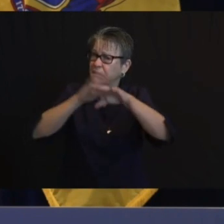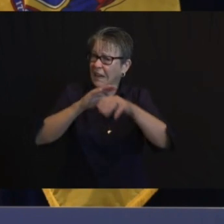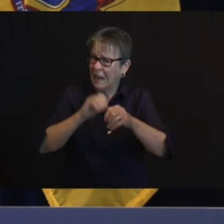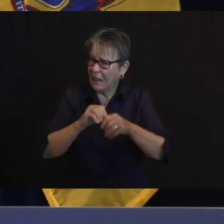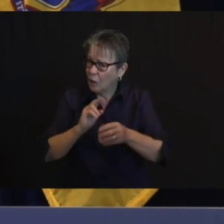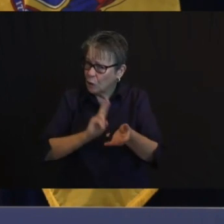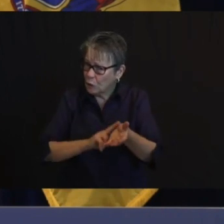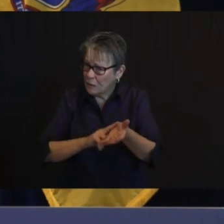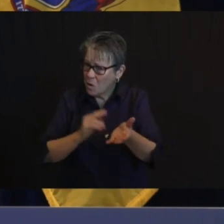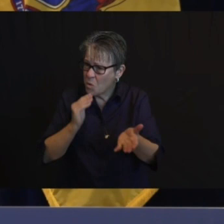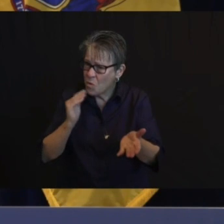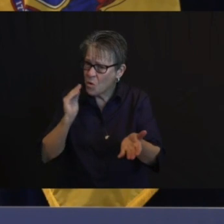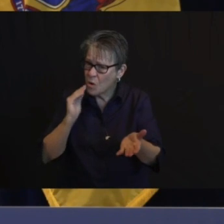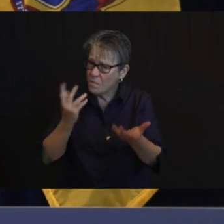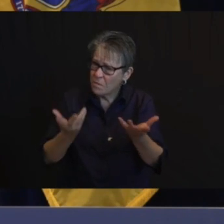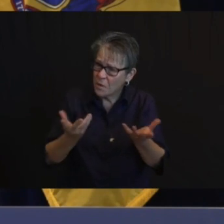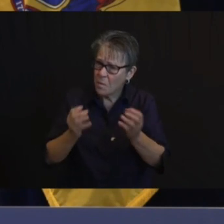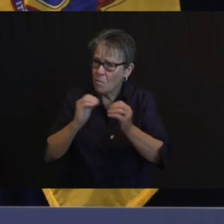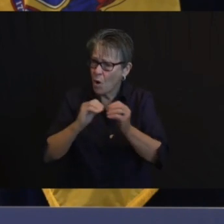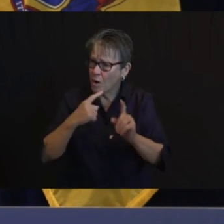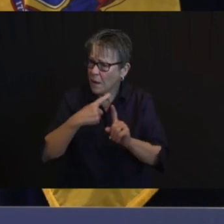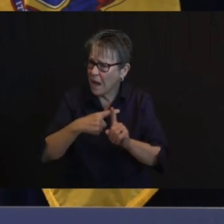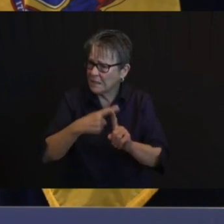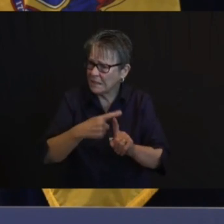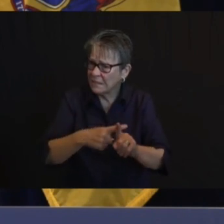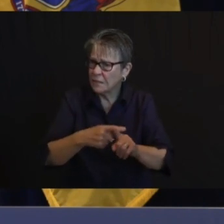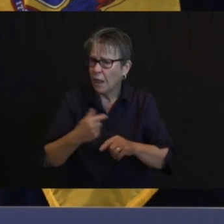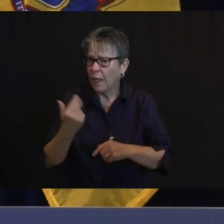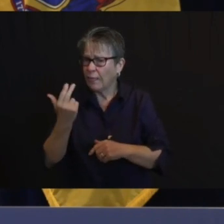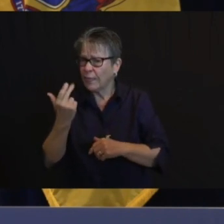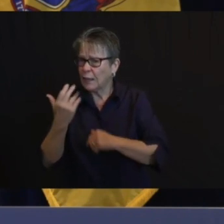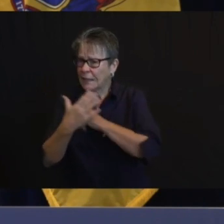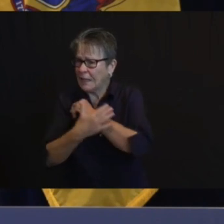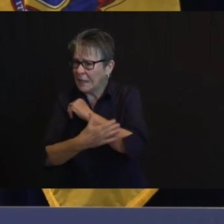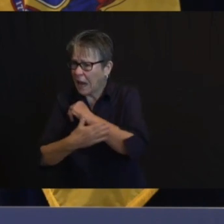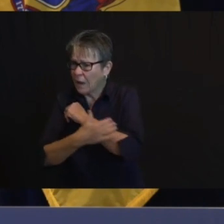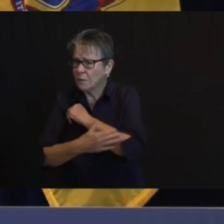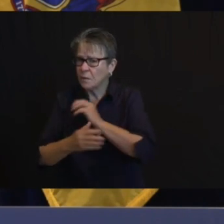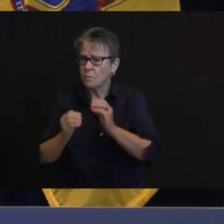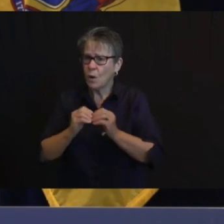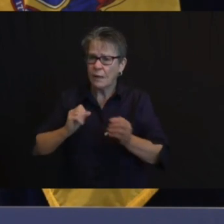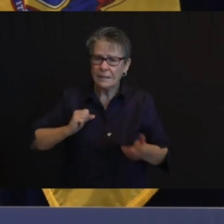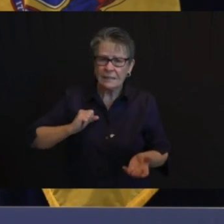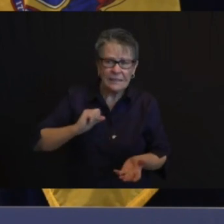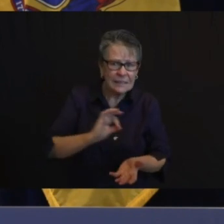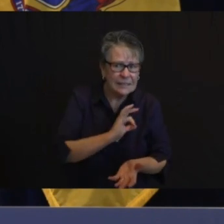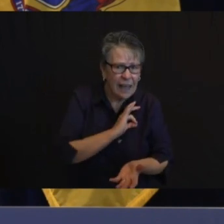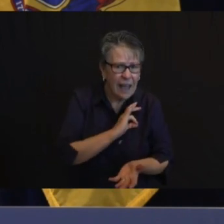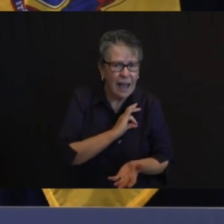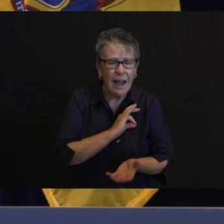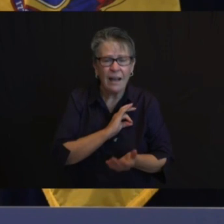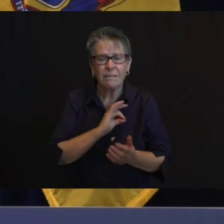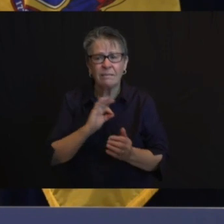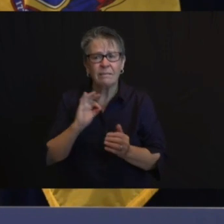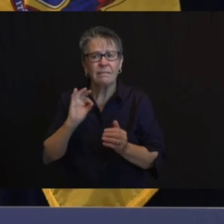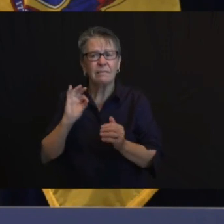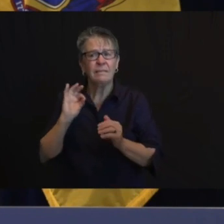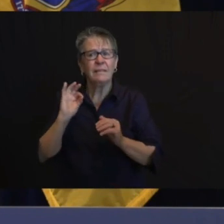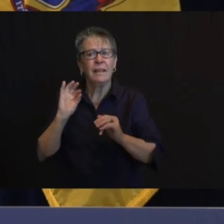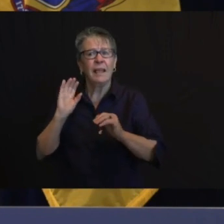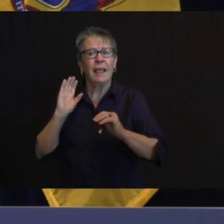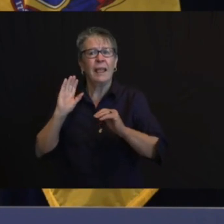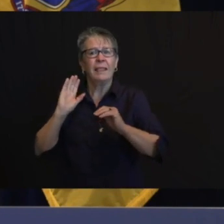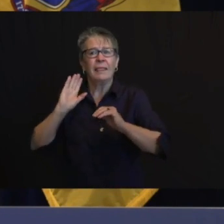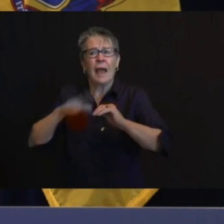positive. In 13 counties, more staff than residents are infected. Is the state going to implement